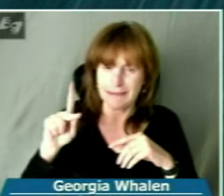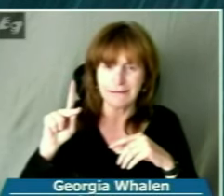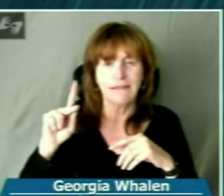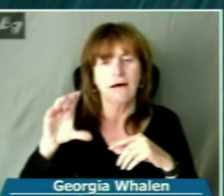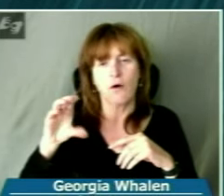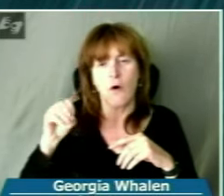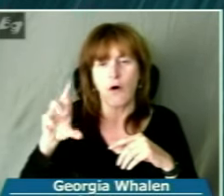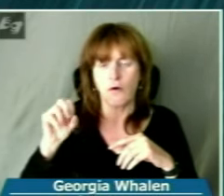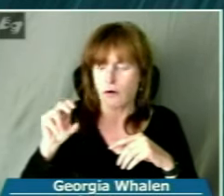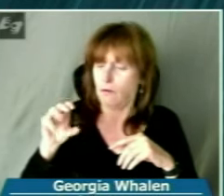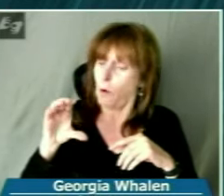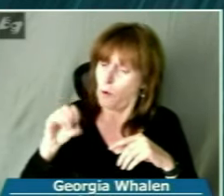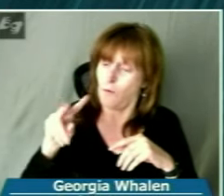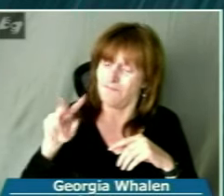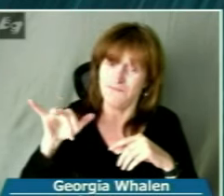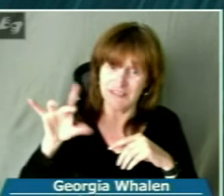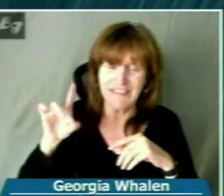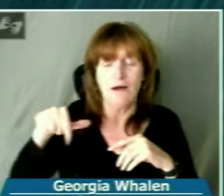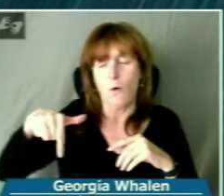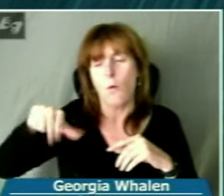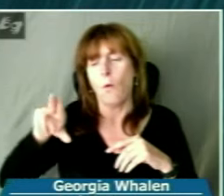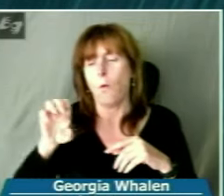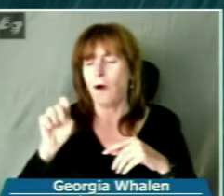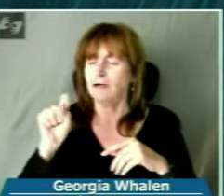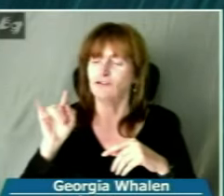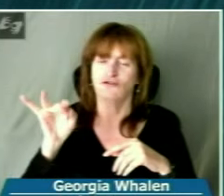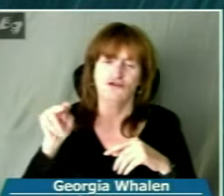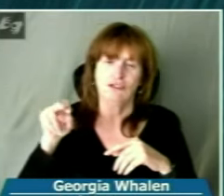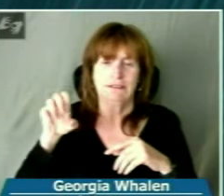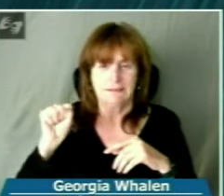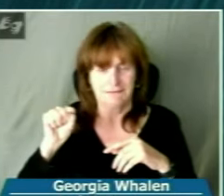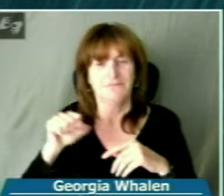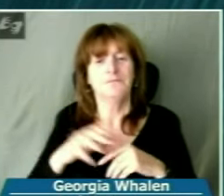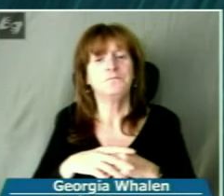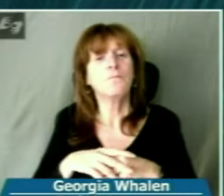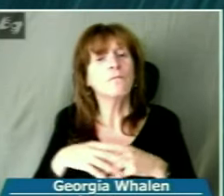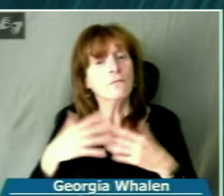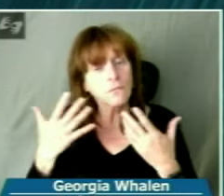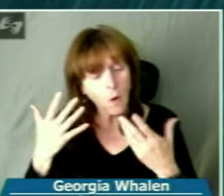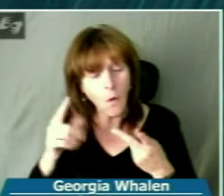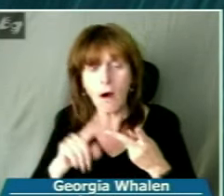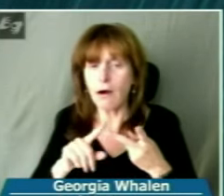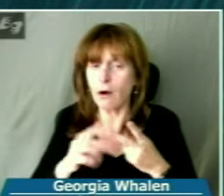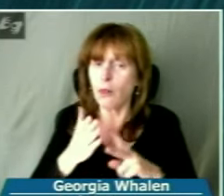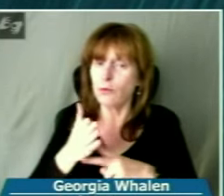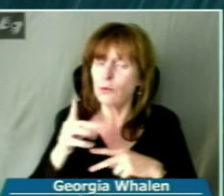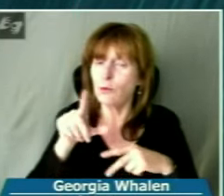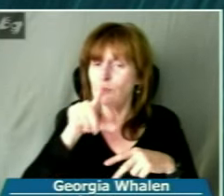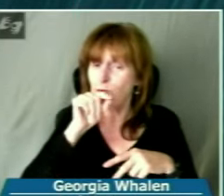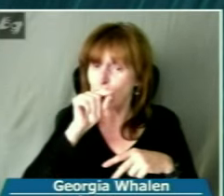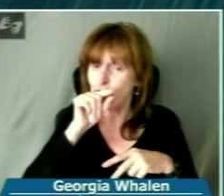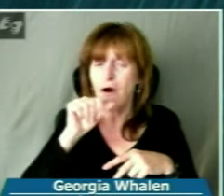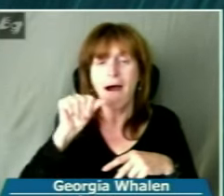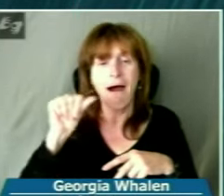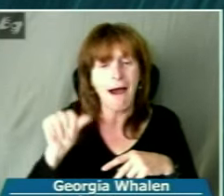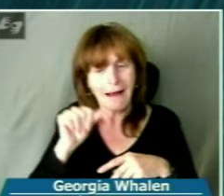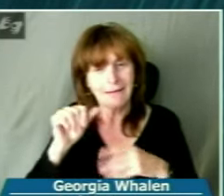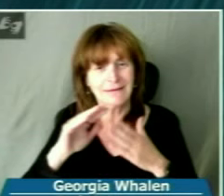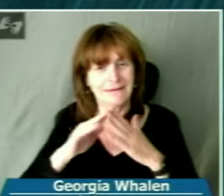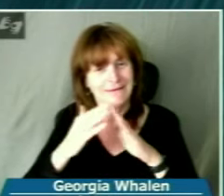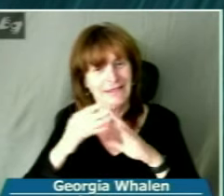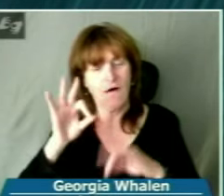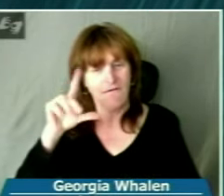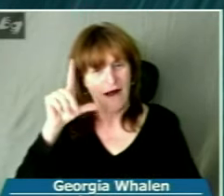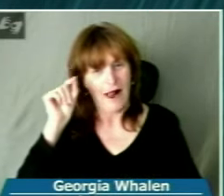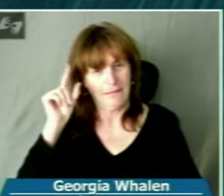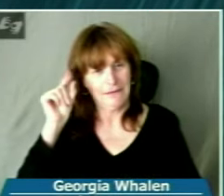www.hamilton.ca/askcovidquestions, or you can reach us on Twitter by tagging at City of Hamilton in your tweet. And of course, once again, this evening, our staff are monitoring